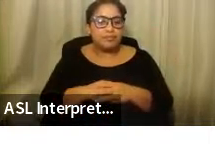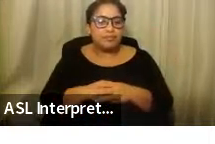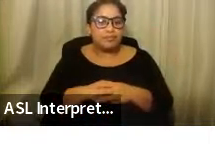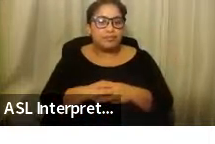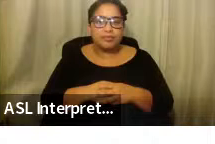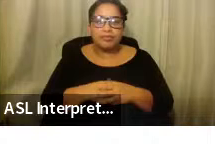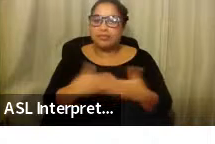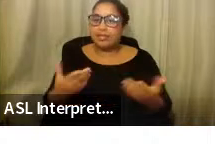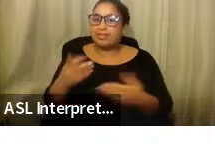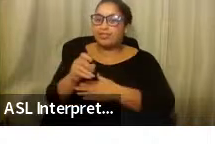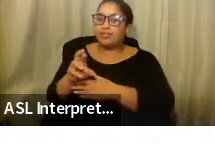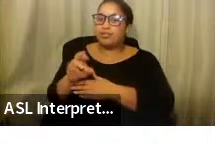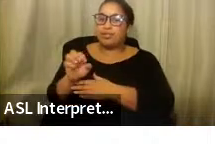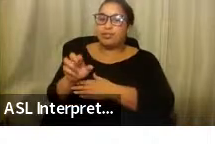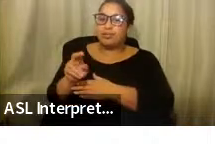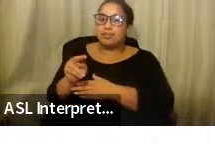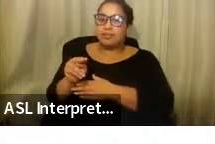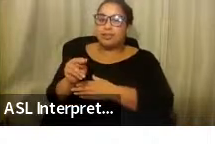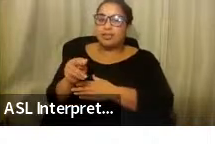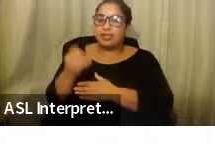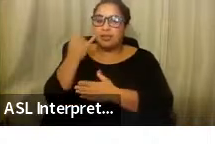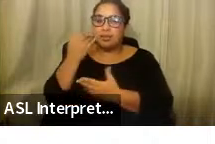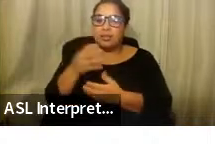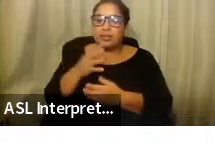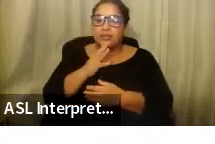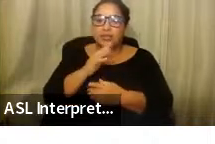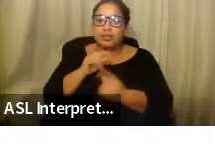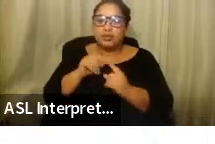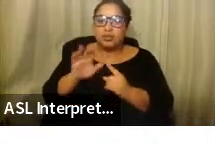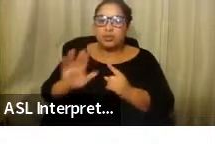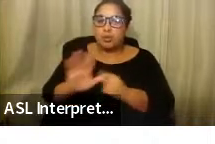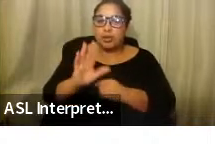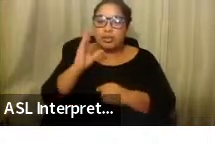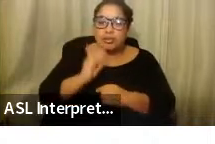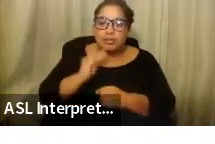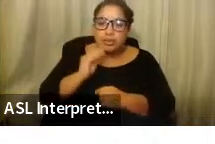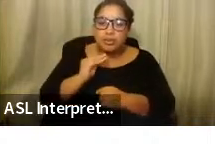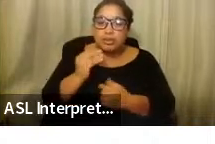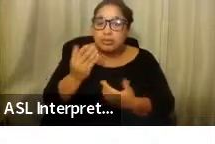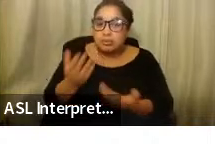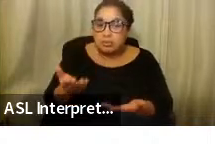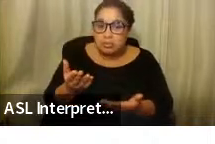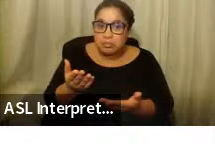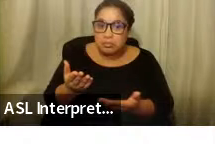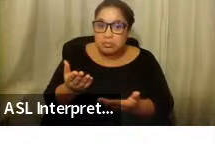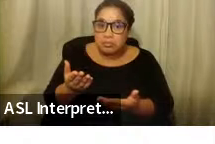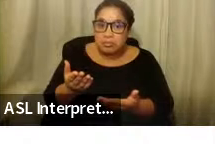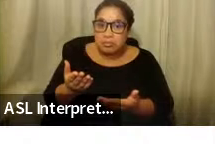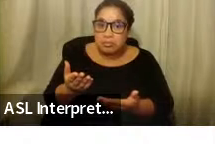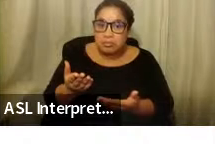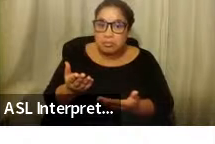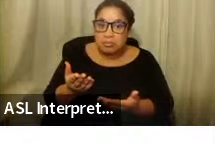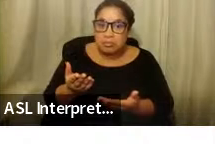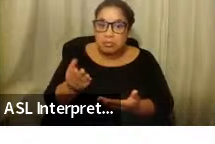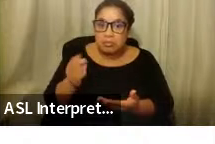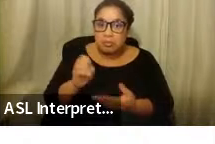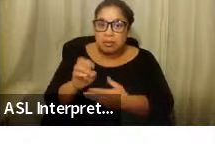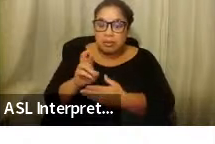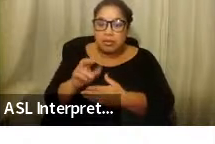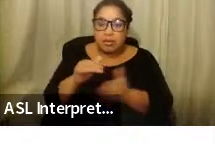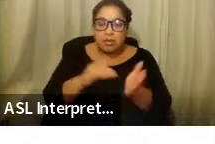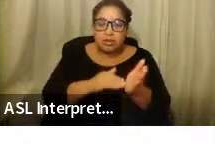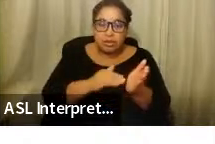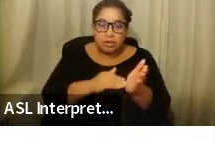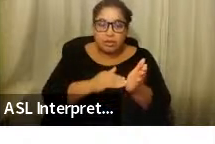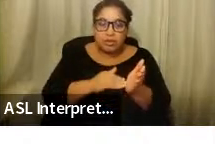Actually, Dr. Freeman, if you wanted to speak to your experience as an ER doctor and